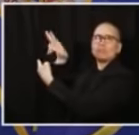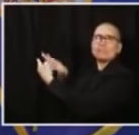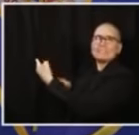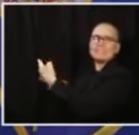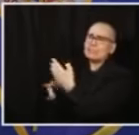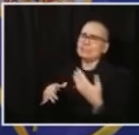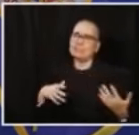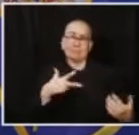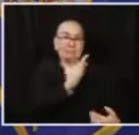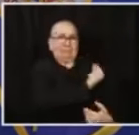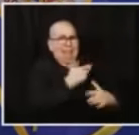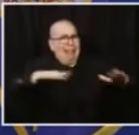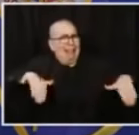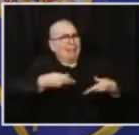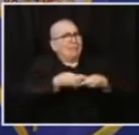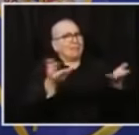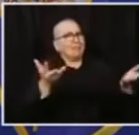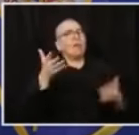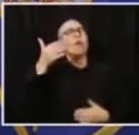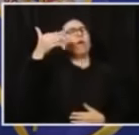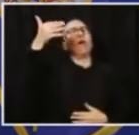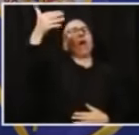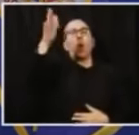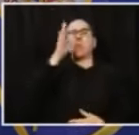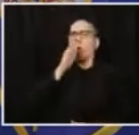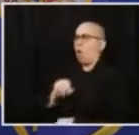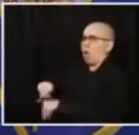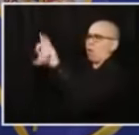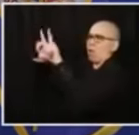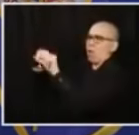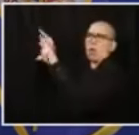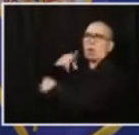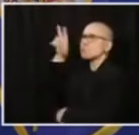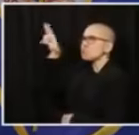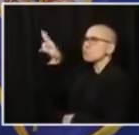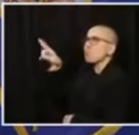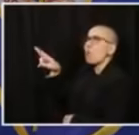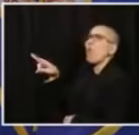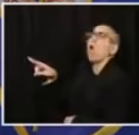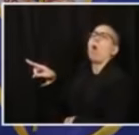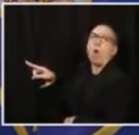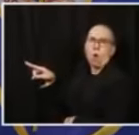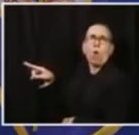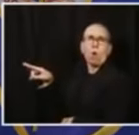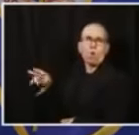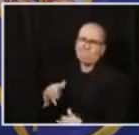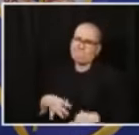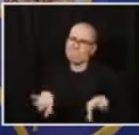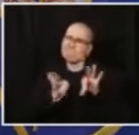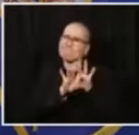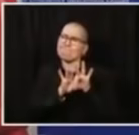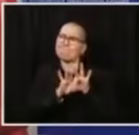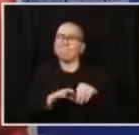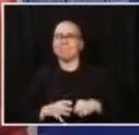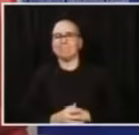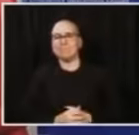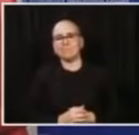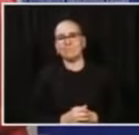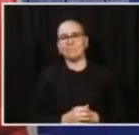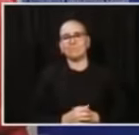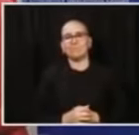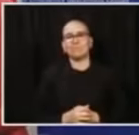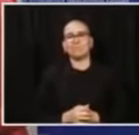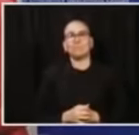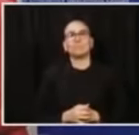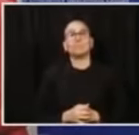But over time, that information will become more important to you and we'll have more to share. And then finally,